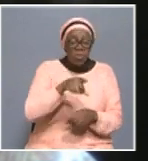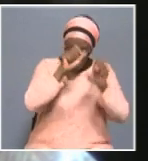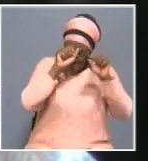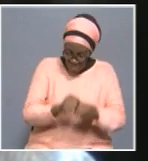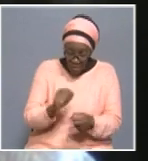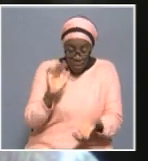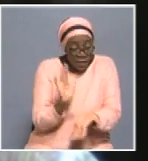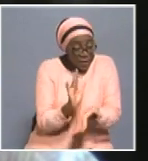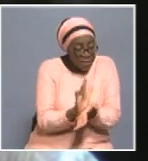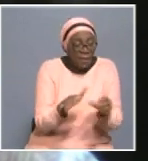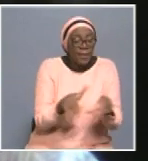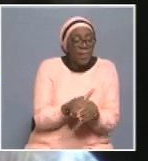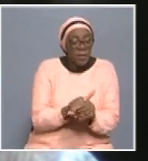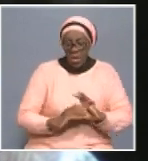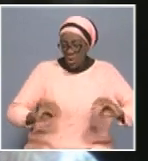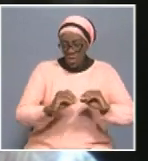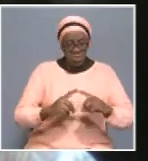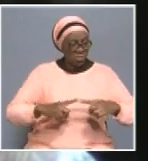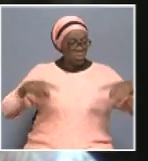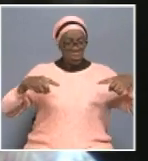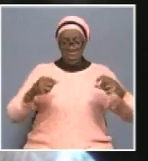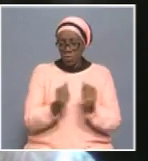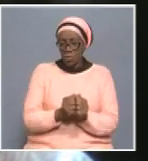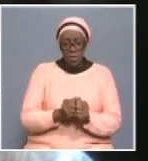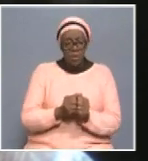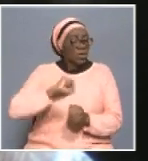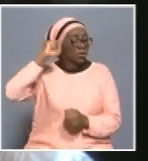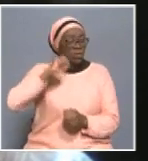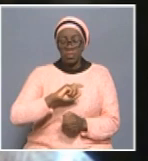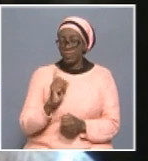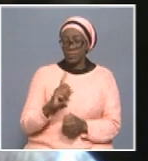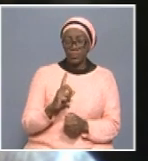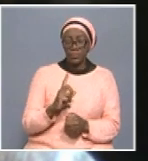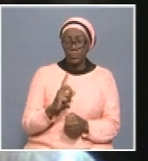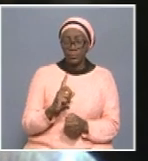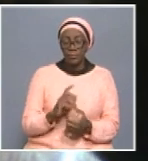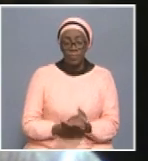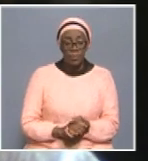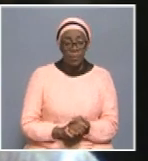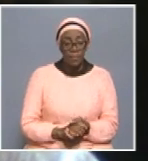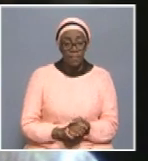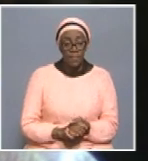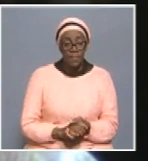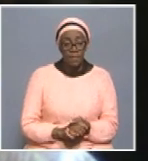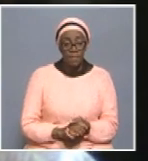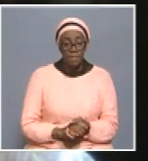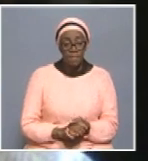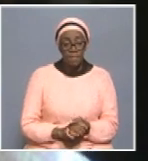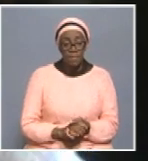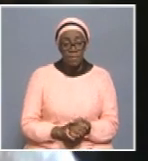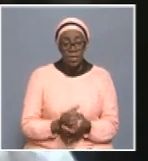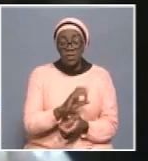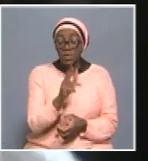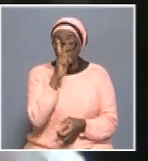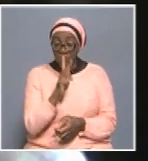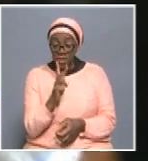the SWAPO party, I'm not seeing how you would find this to be offensive. However, if you wanted to try your luck elsewhere,